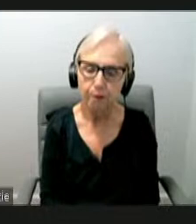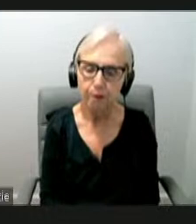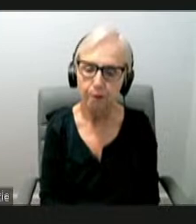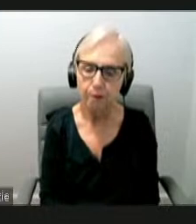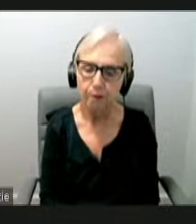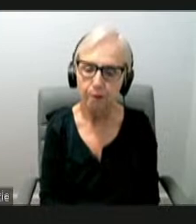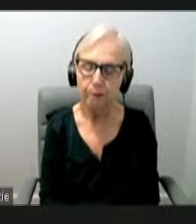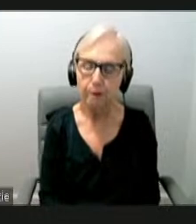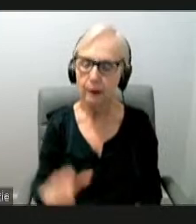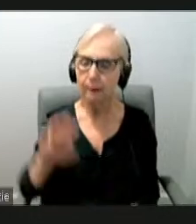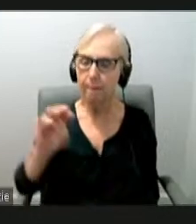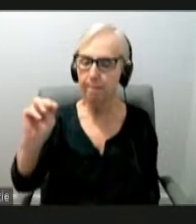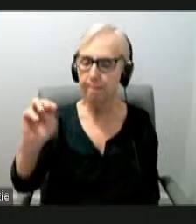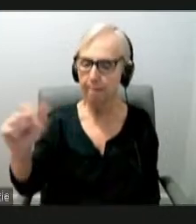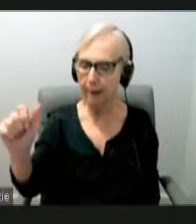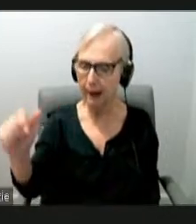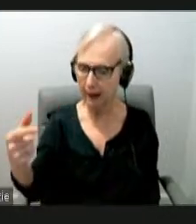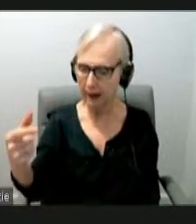All right, let's go to Meg.